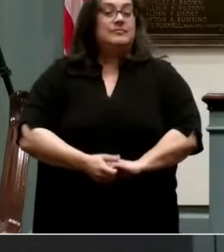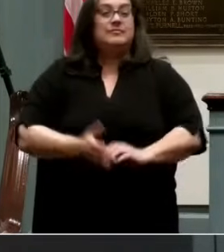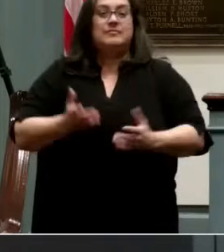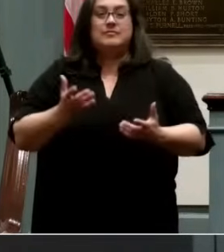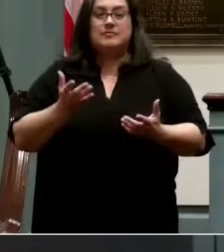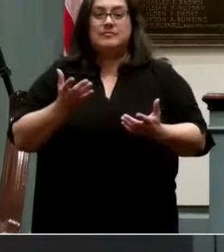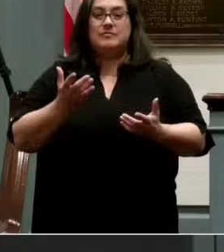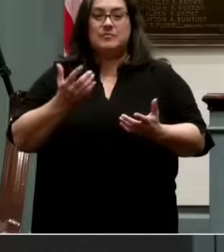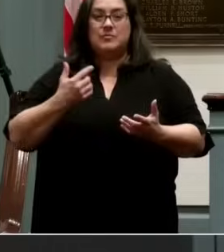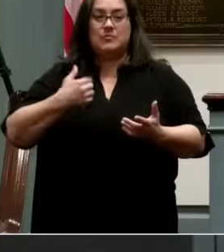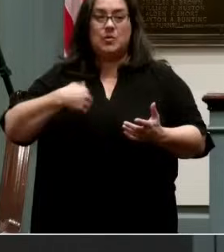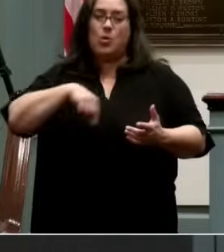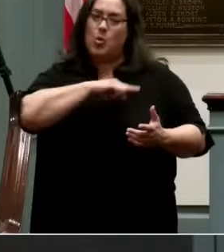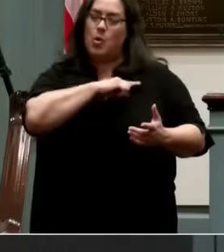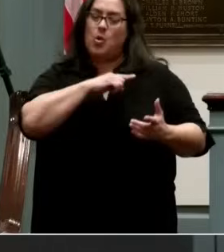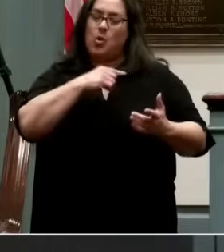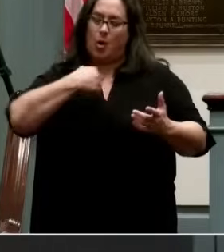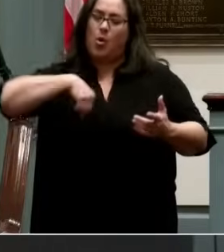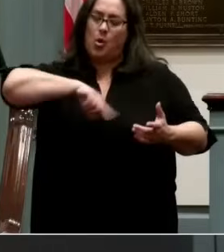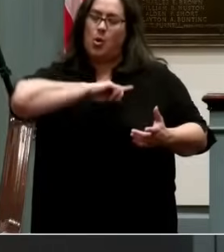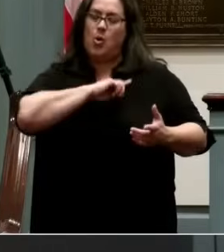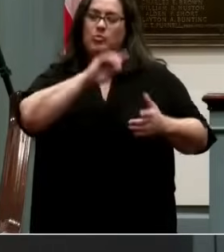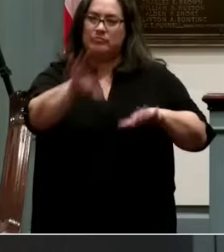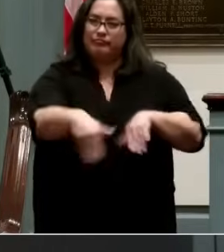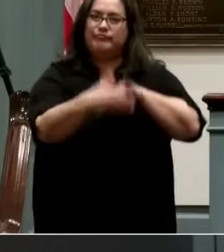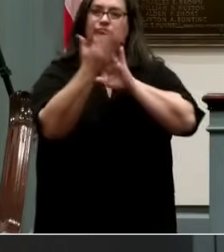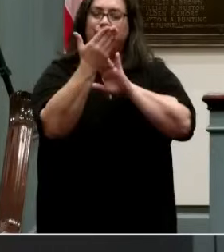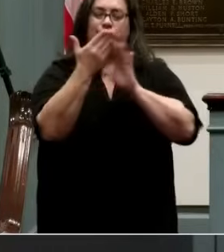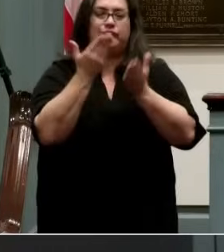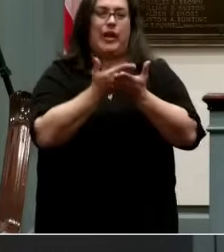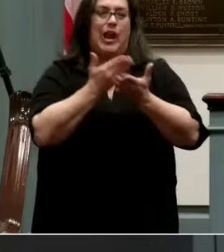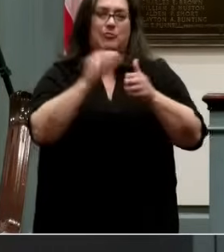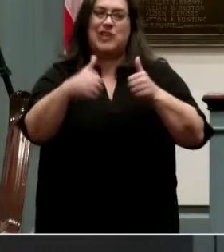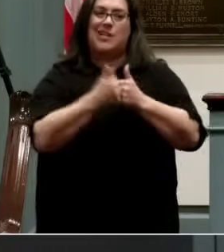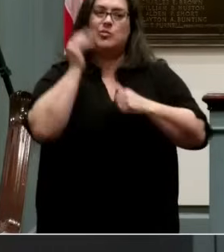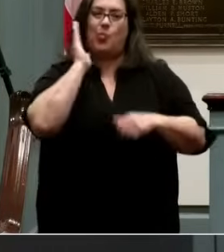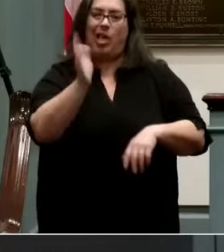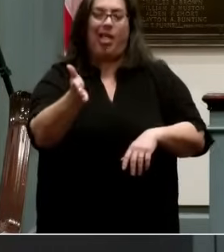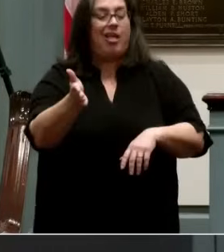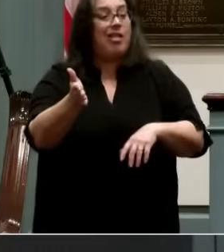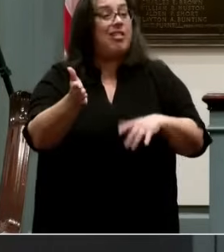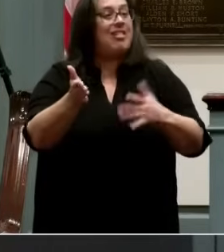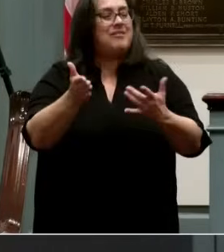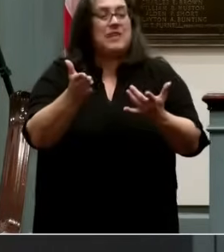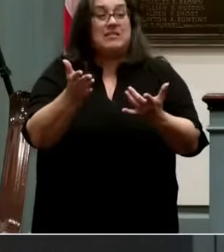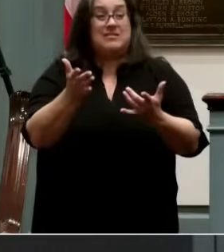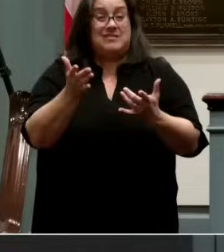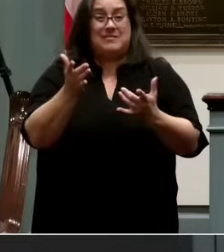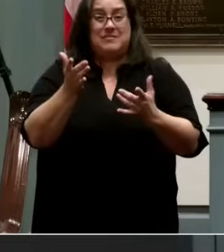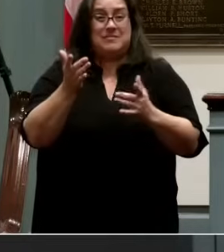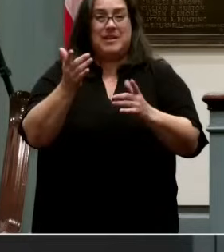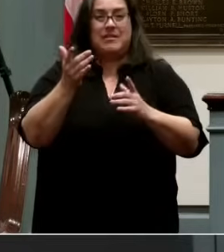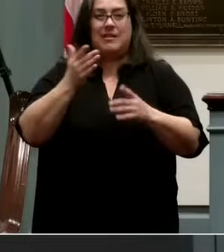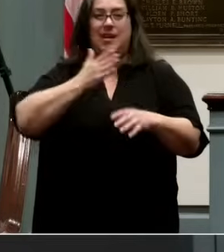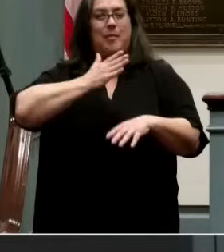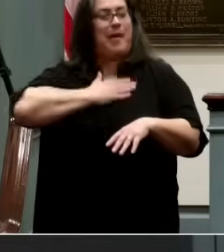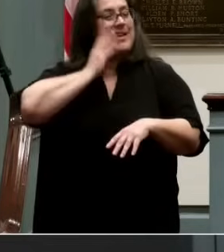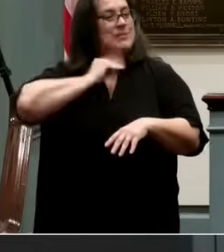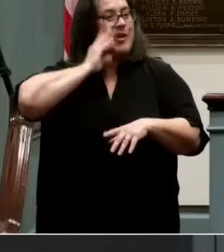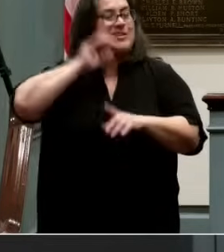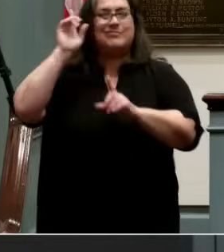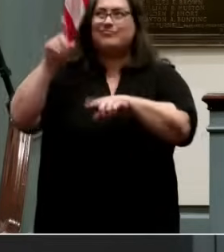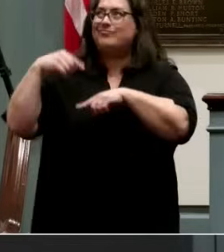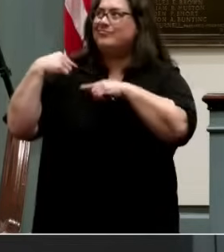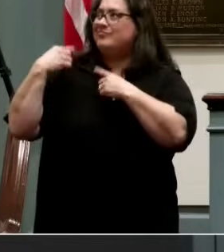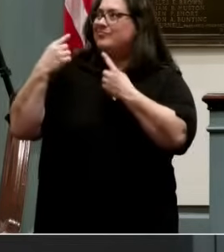We do have economic challenges ahead for sure, but they're unlike anything I've seen during my time